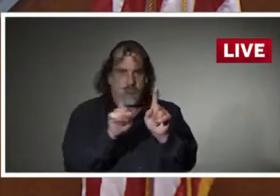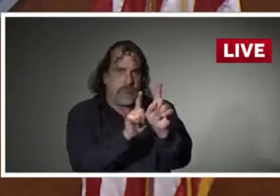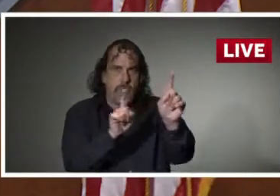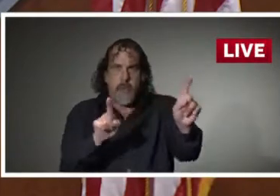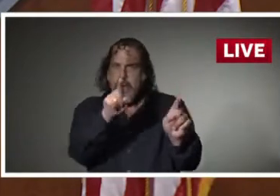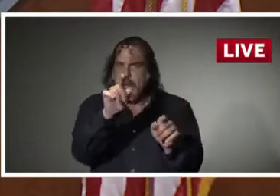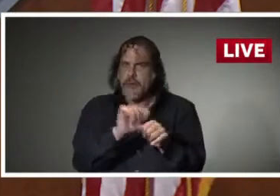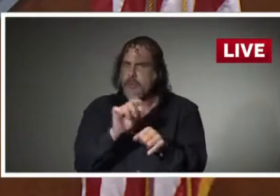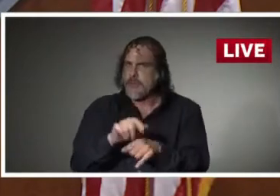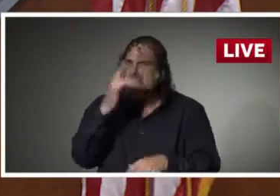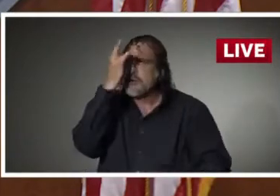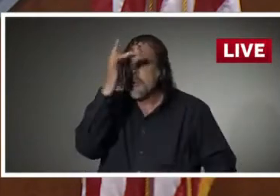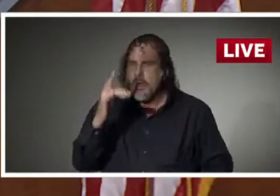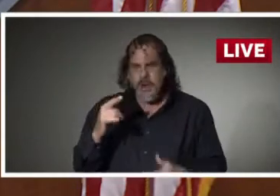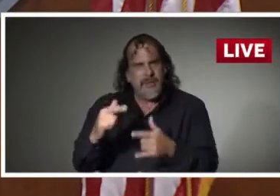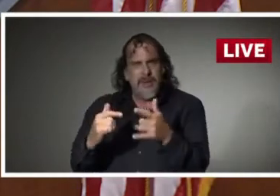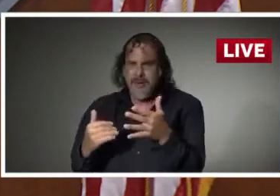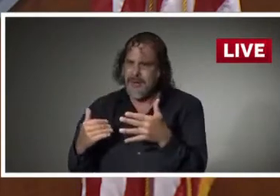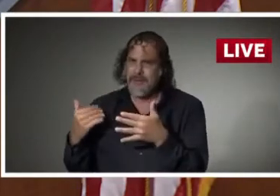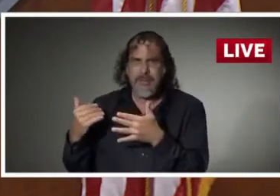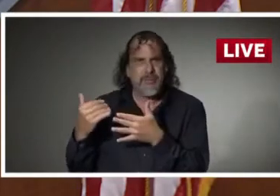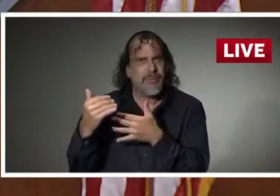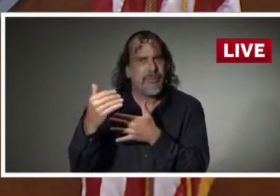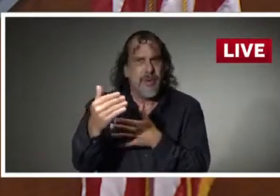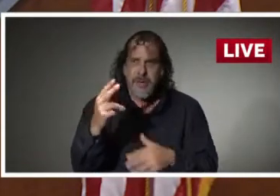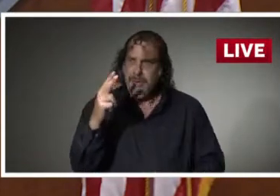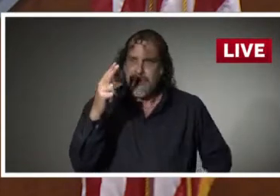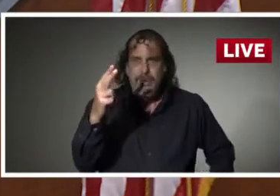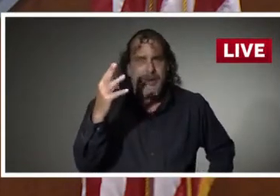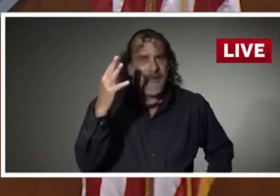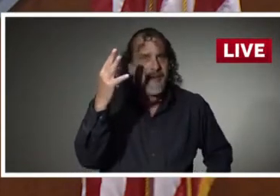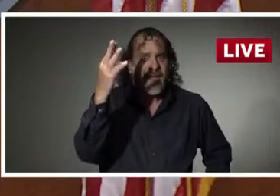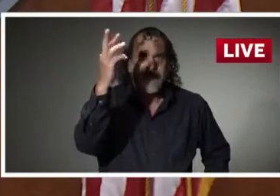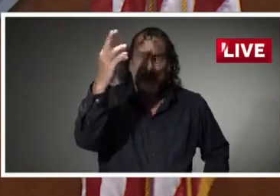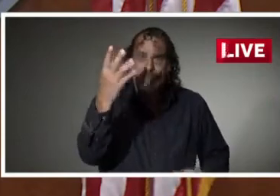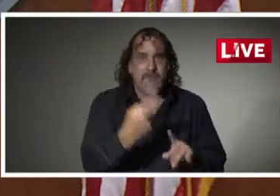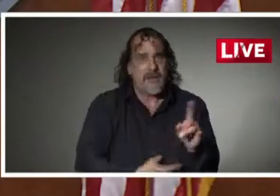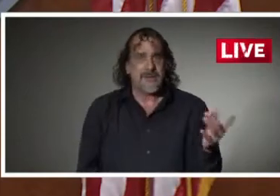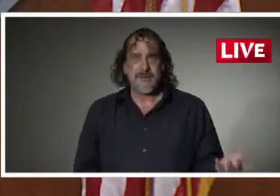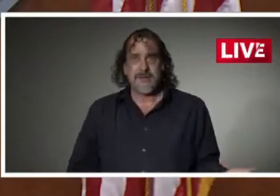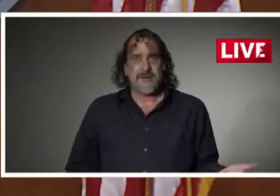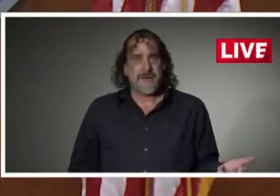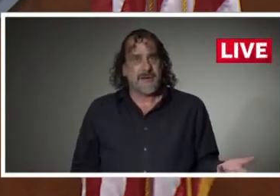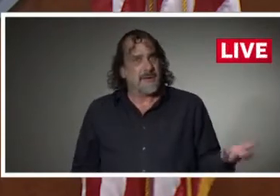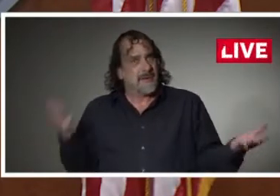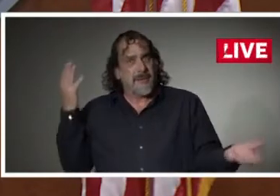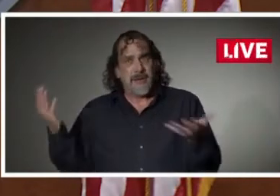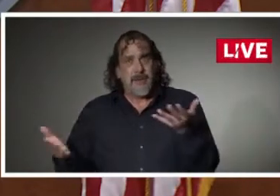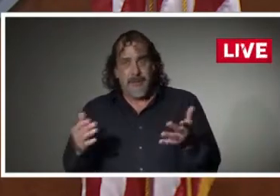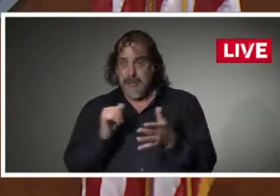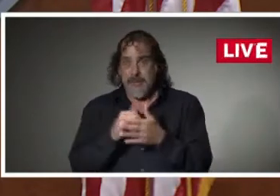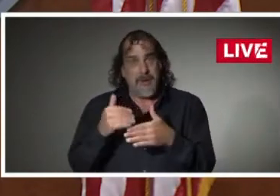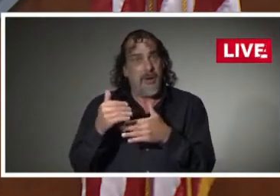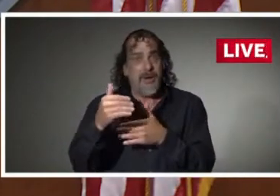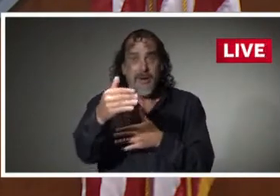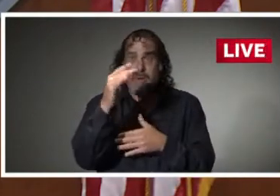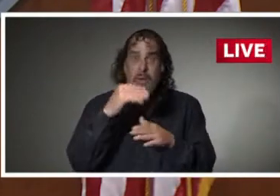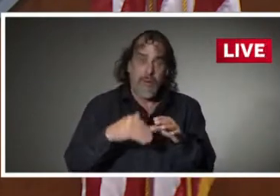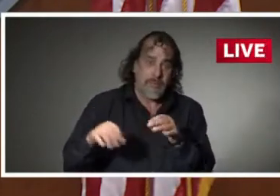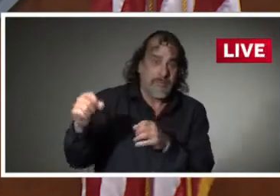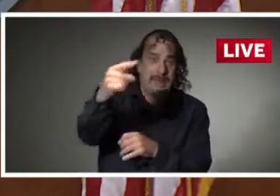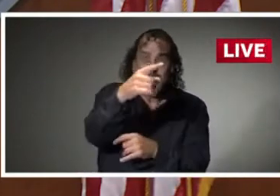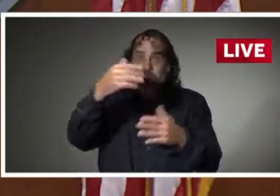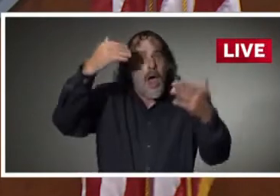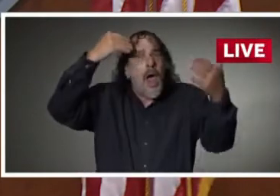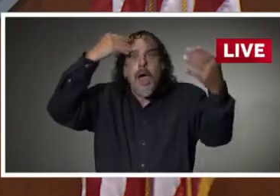smart. This is going to go on for at least another 3 to 4 to 5 months, 6 months maybe, maybe even longer.